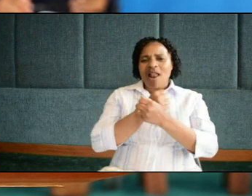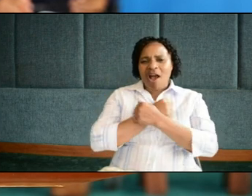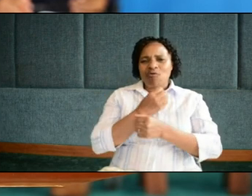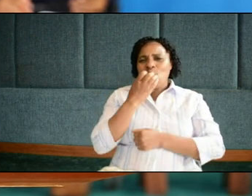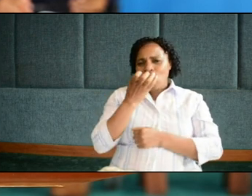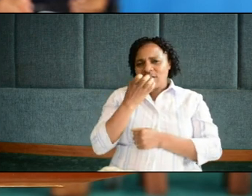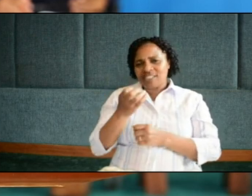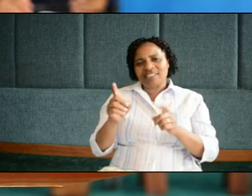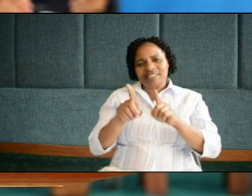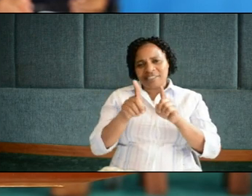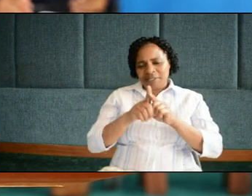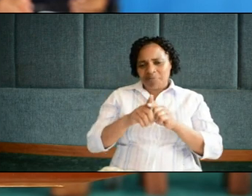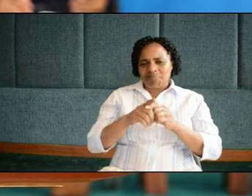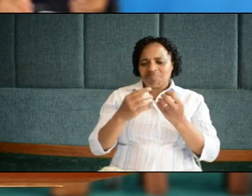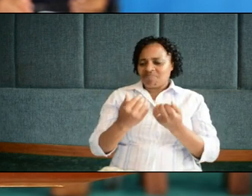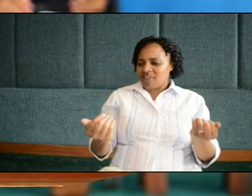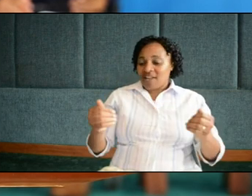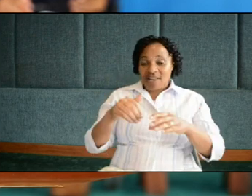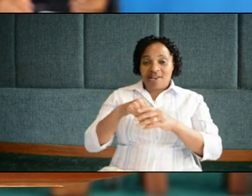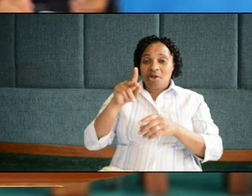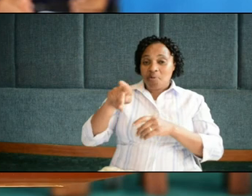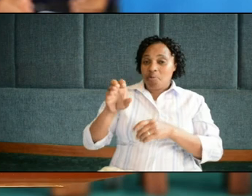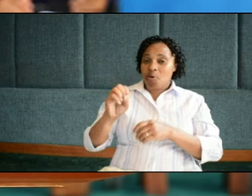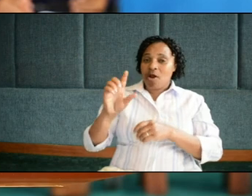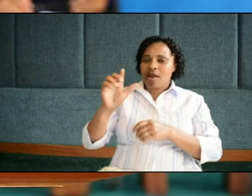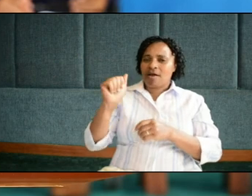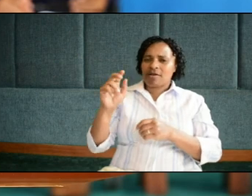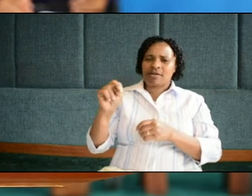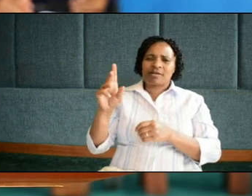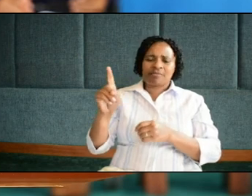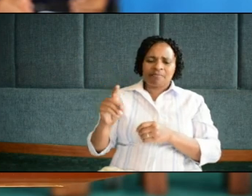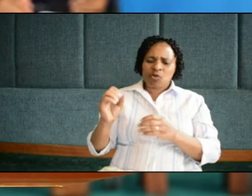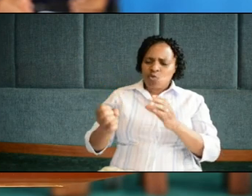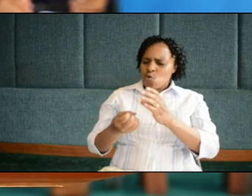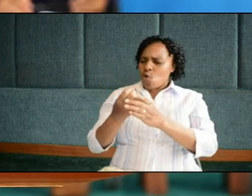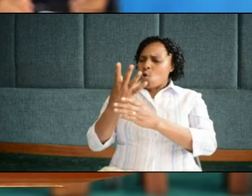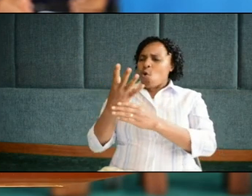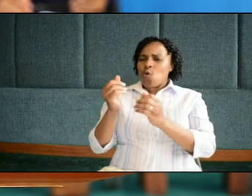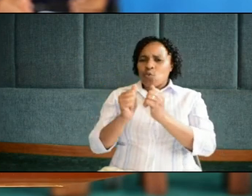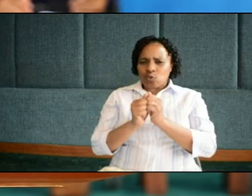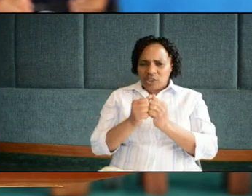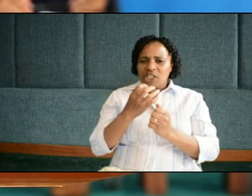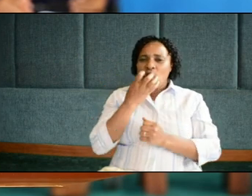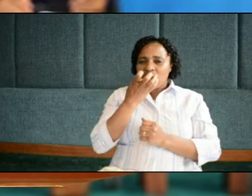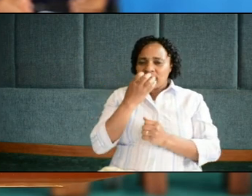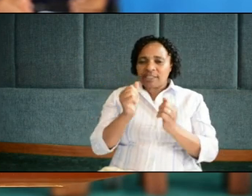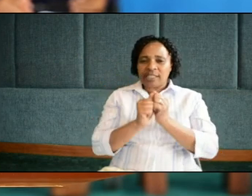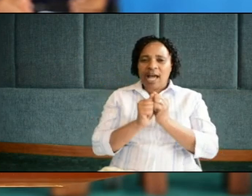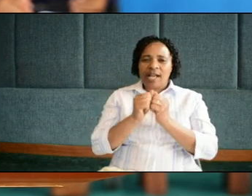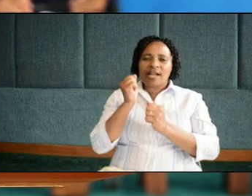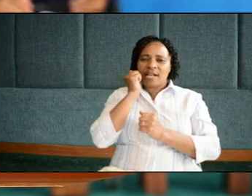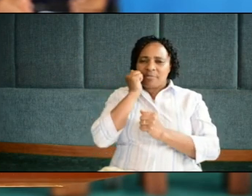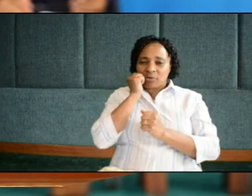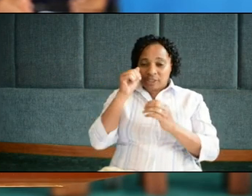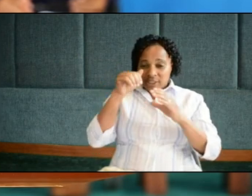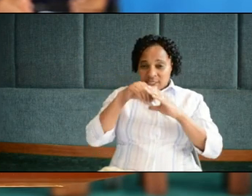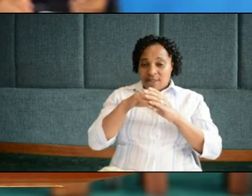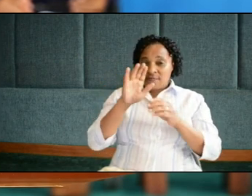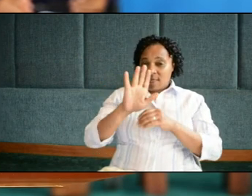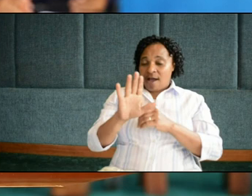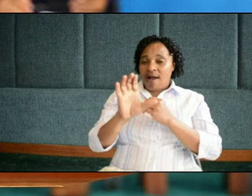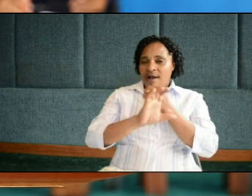child in Poland. As she grew, her obsession with oranges and lemons did not go.